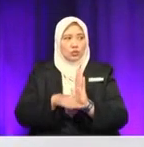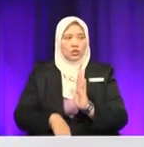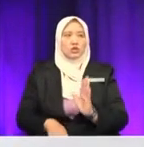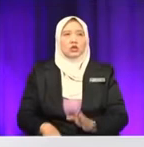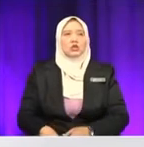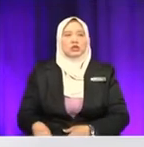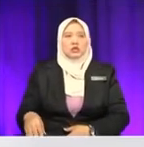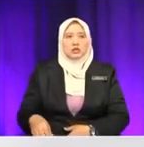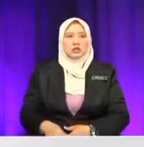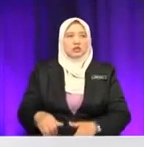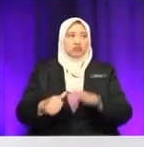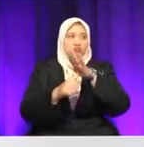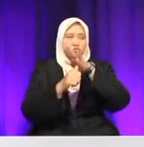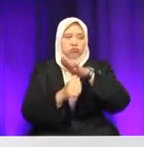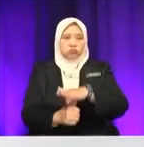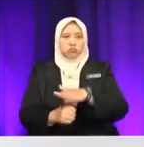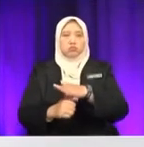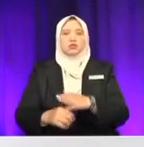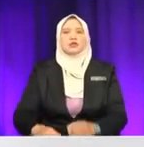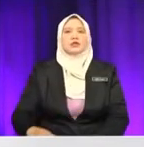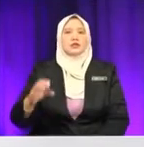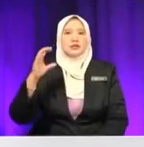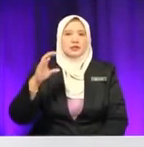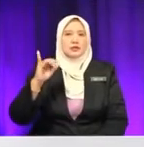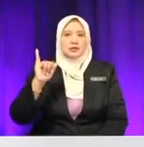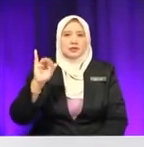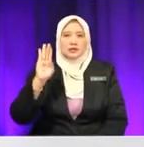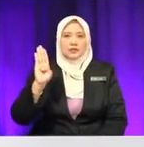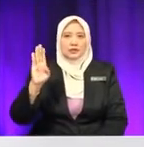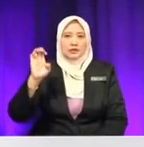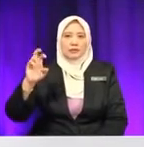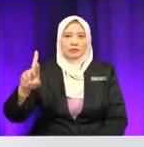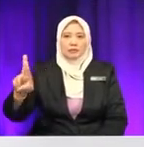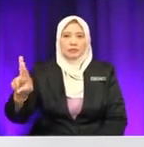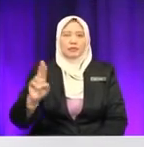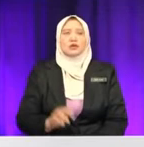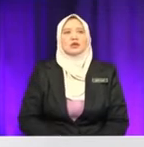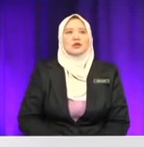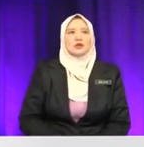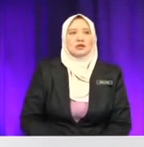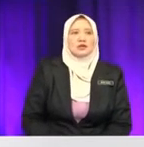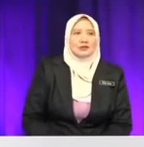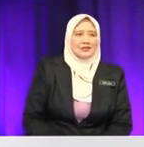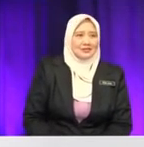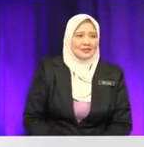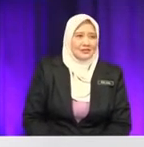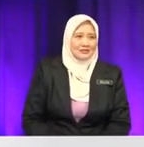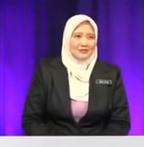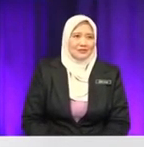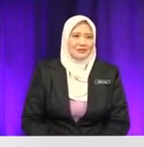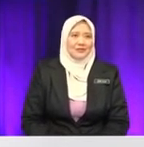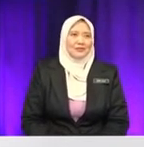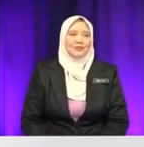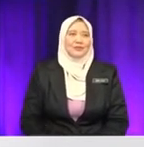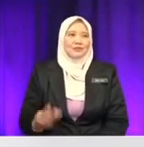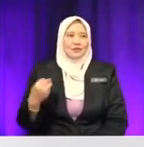double thumbs and up for shout pupils. Shout to me. Bring it on, madam. Bring it on. Bring it on, madam. Okay. Bring right. madam. They're still there. They're still there.